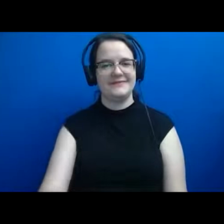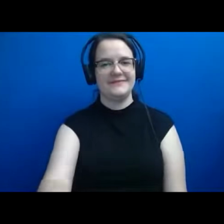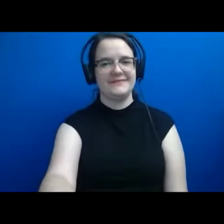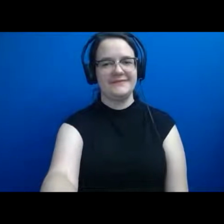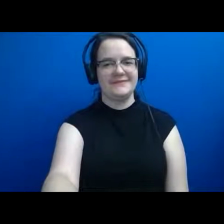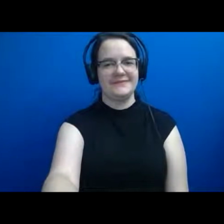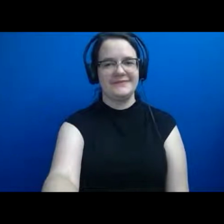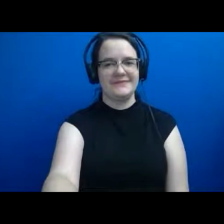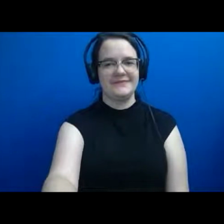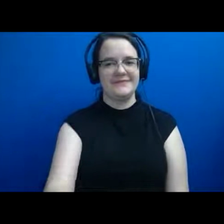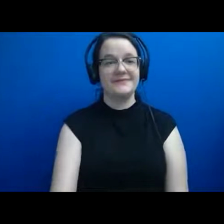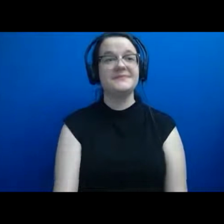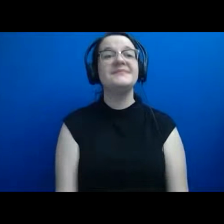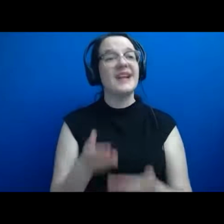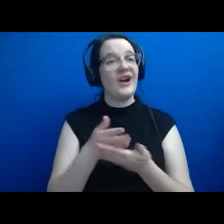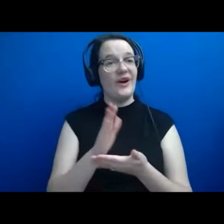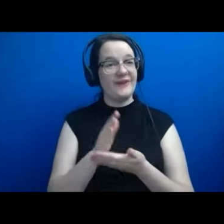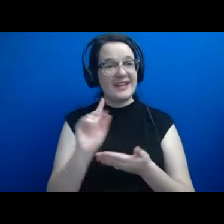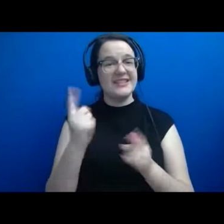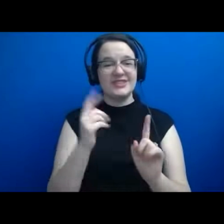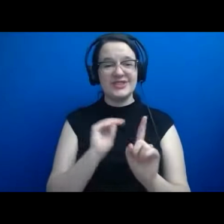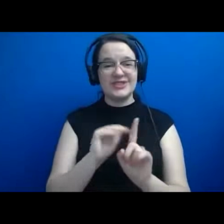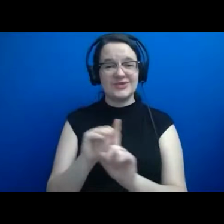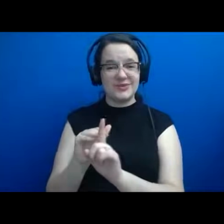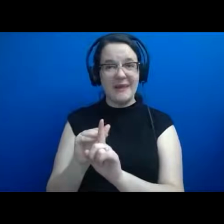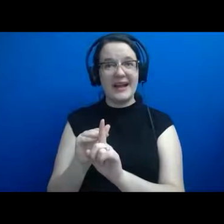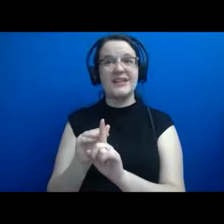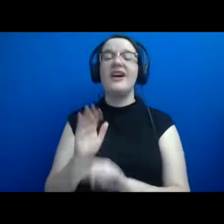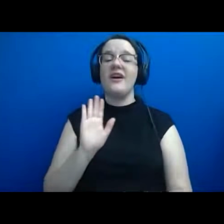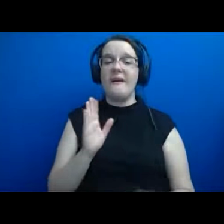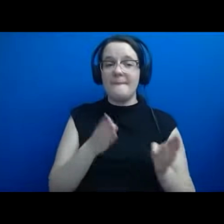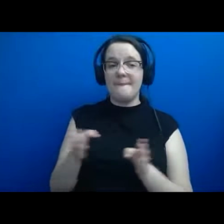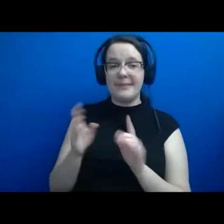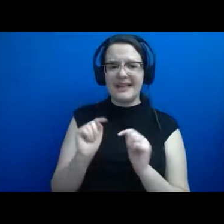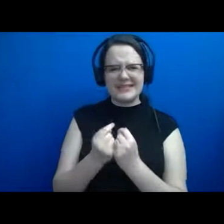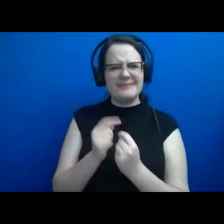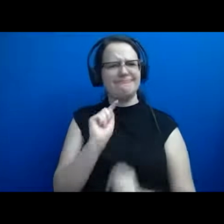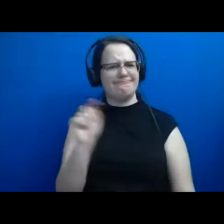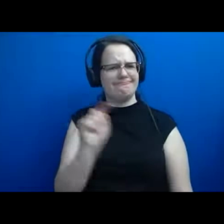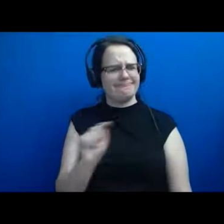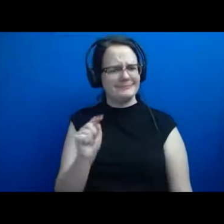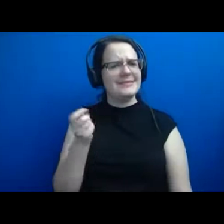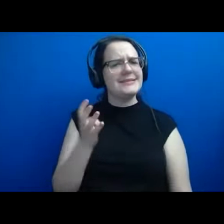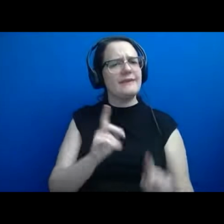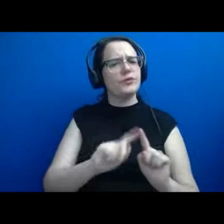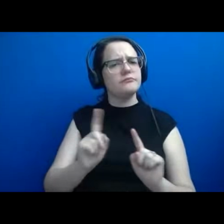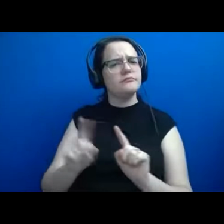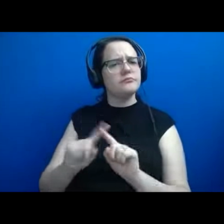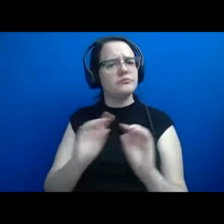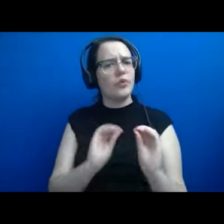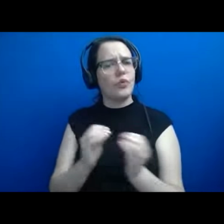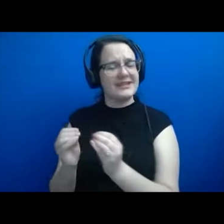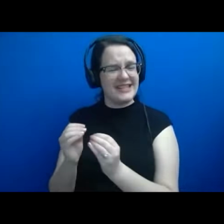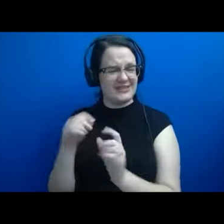All right, so just a reminder that our planning team was a number of different organizations, but really the idea for all of this came